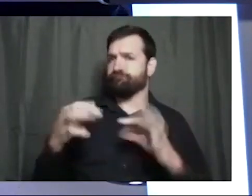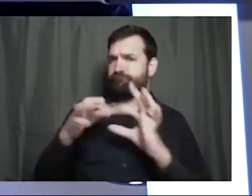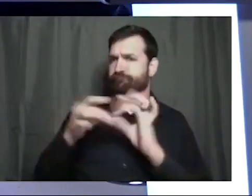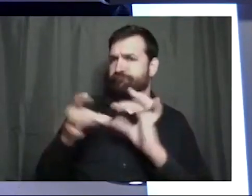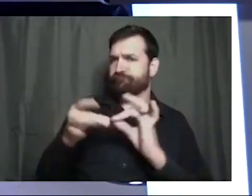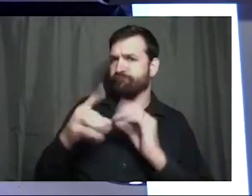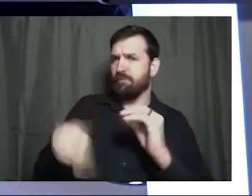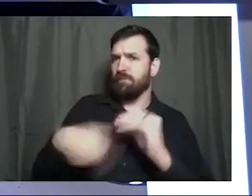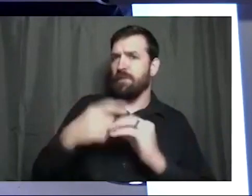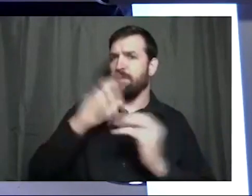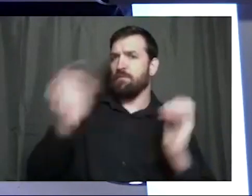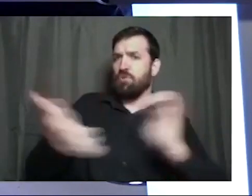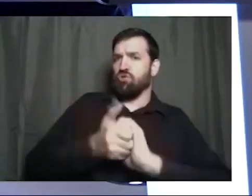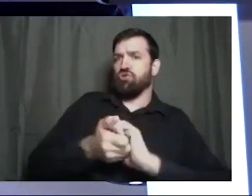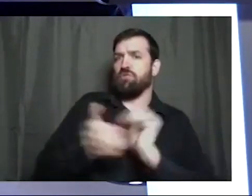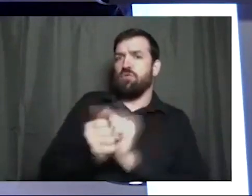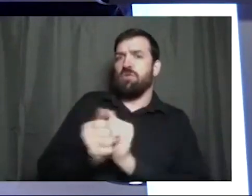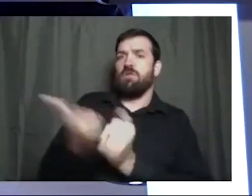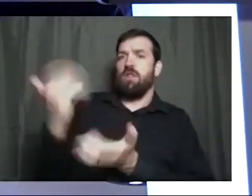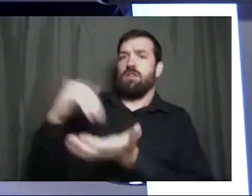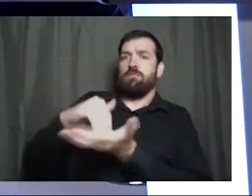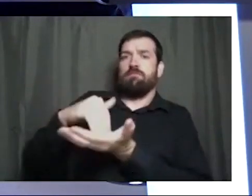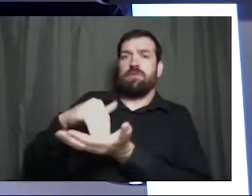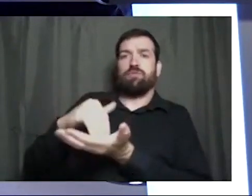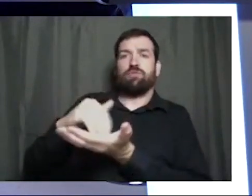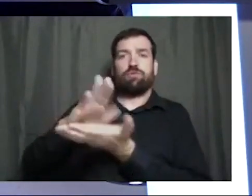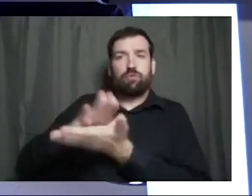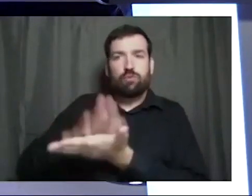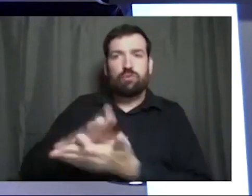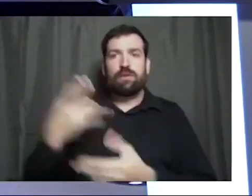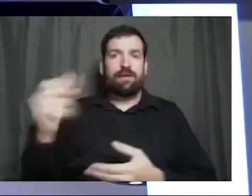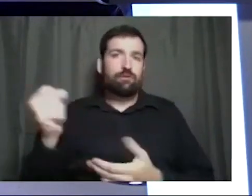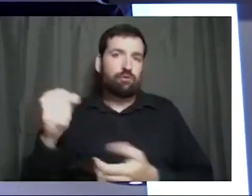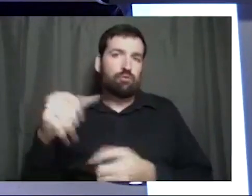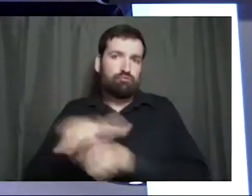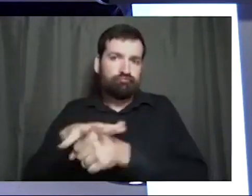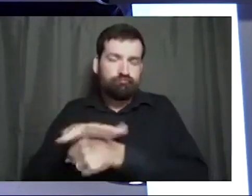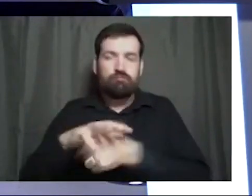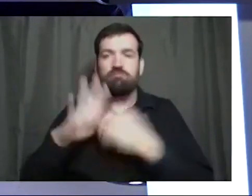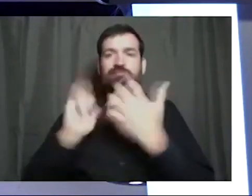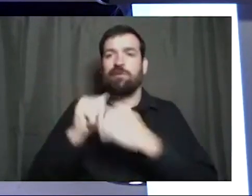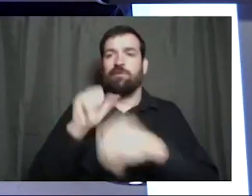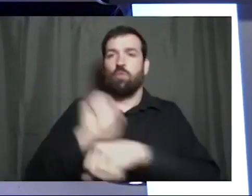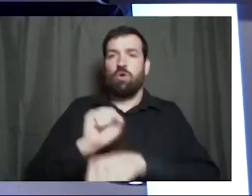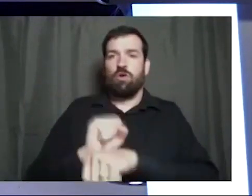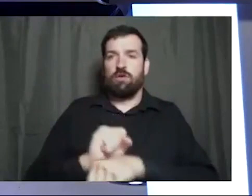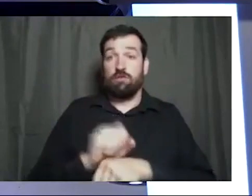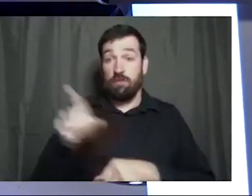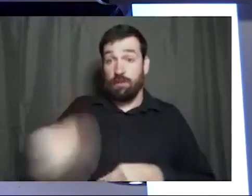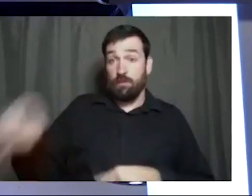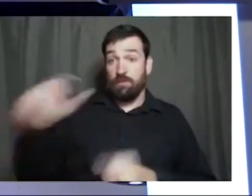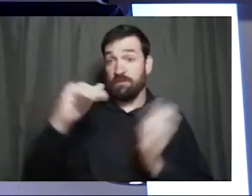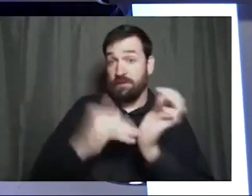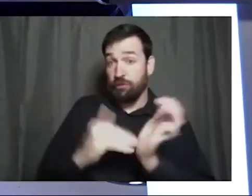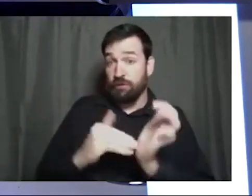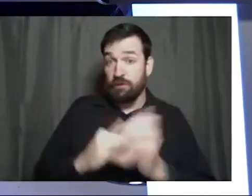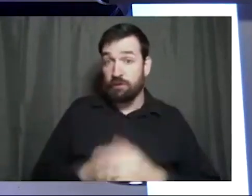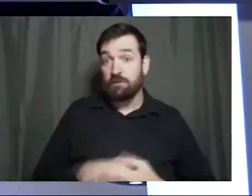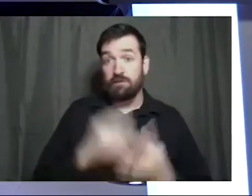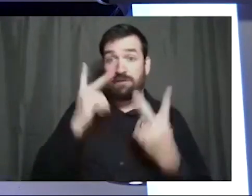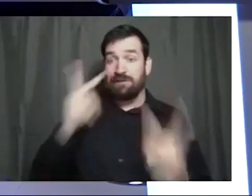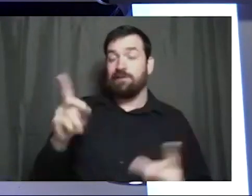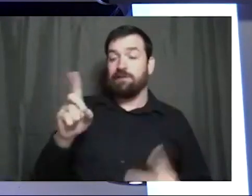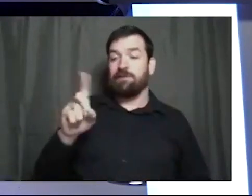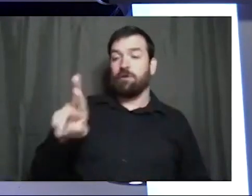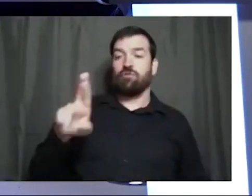we have with our local middle schools and high schools. How many, and how does that all work? And these physicians, we saw Dr. David Smith. He'll be out here